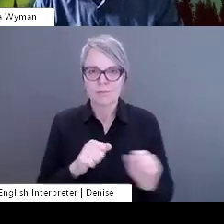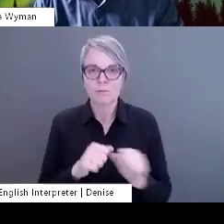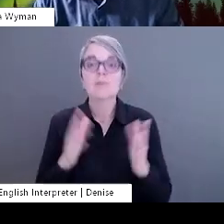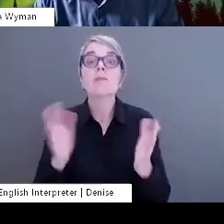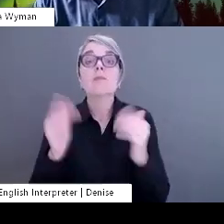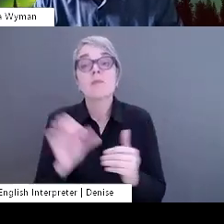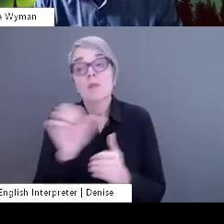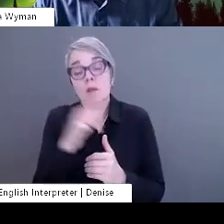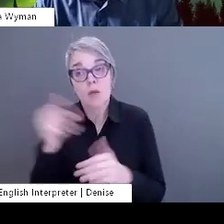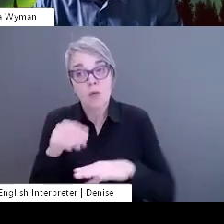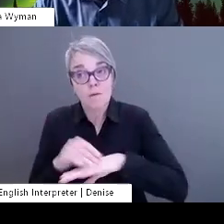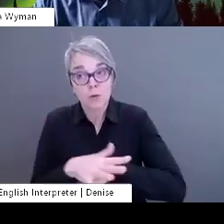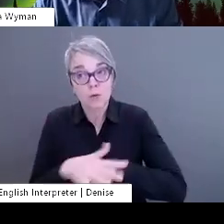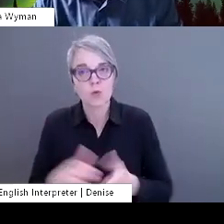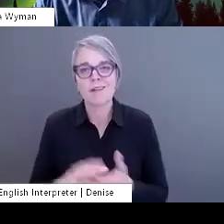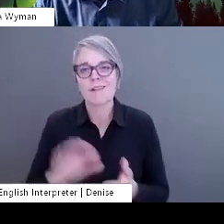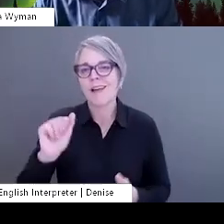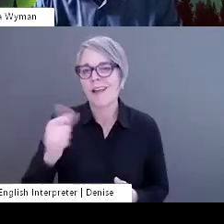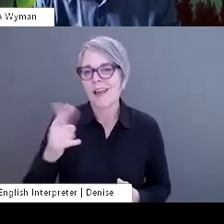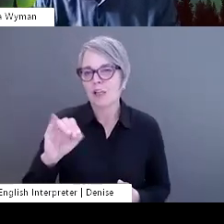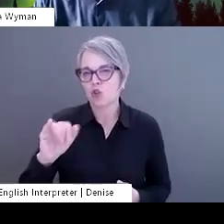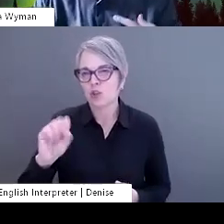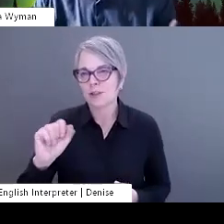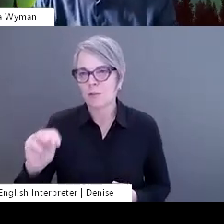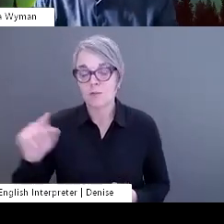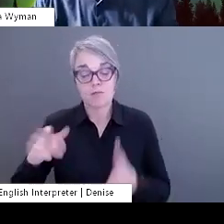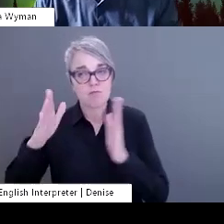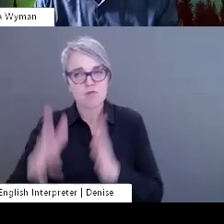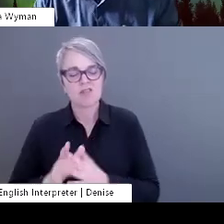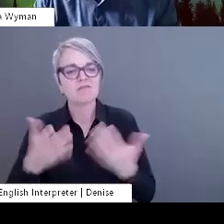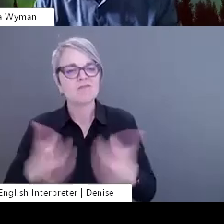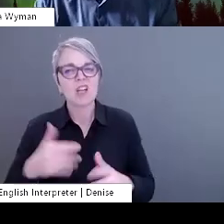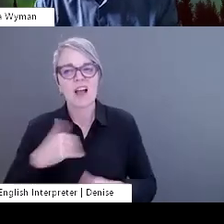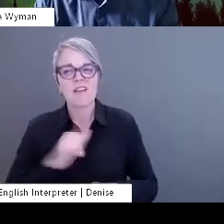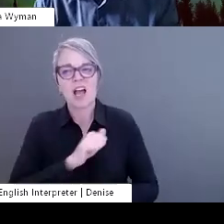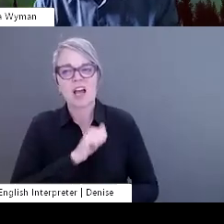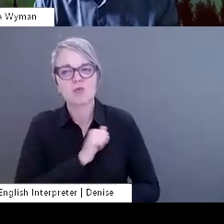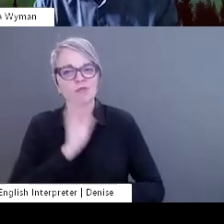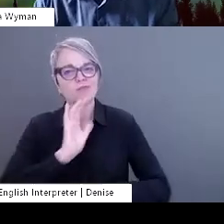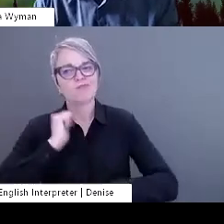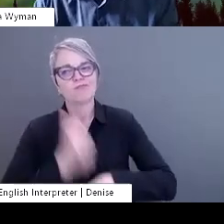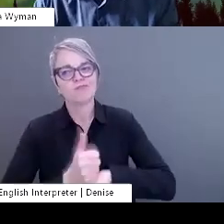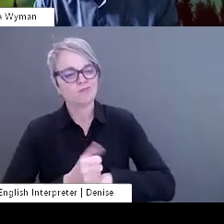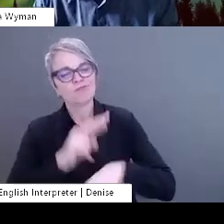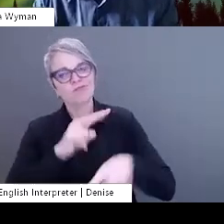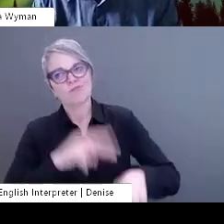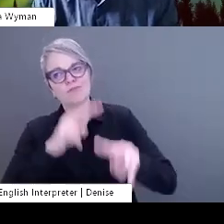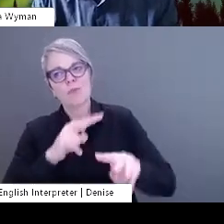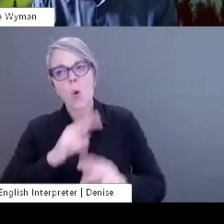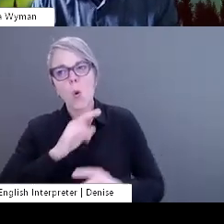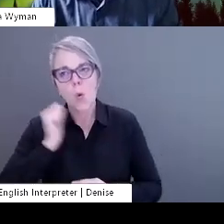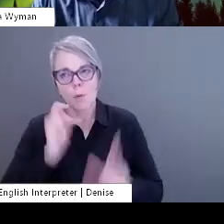biases and negative attitudes and stereotypes towards older adults. And research has shown that this very much impacts the interviewing